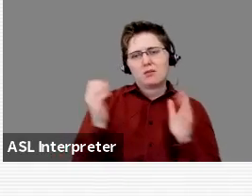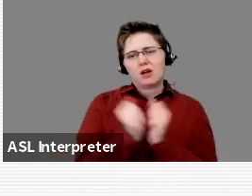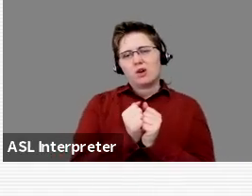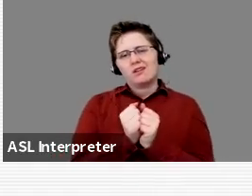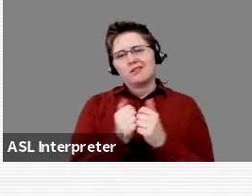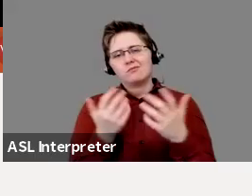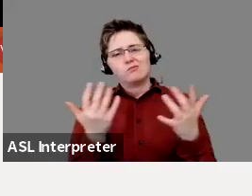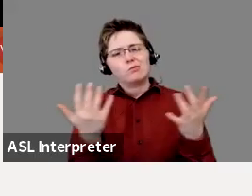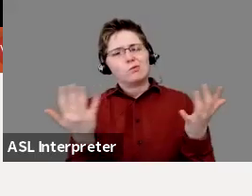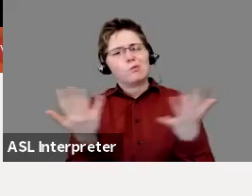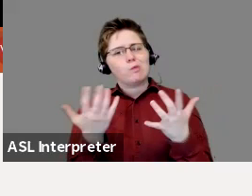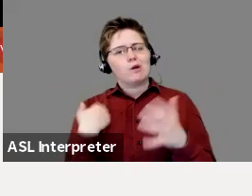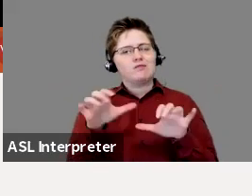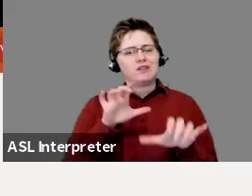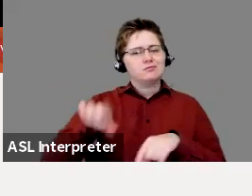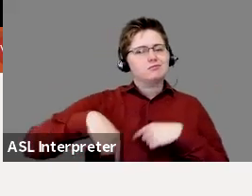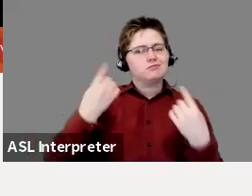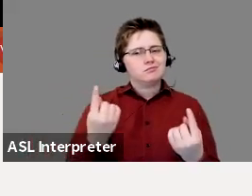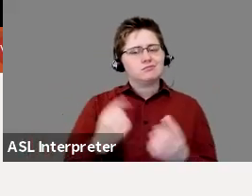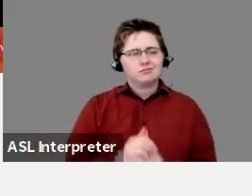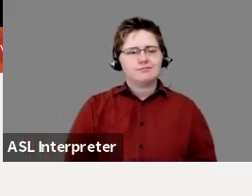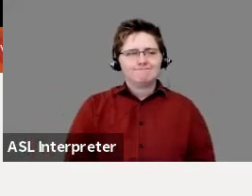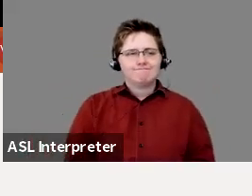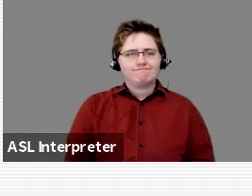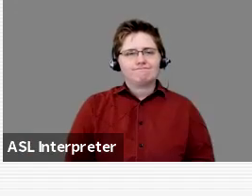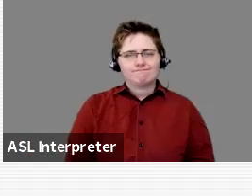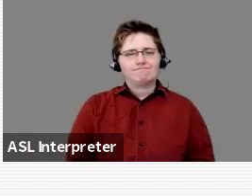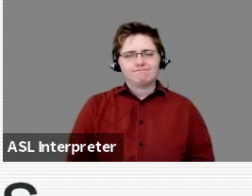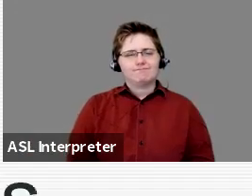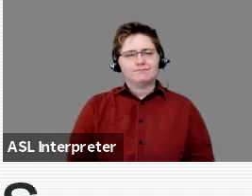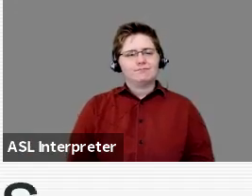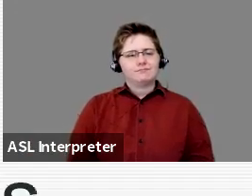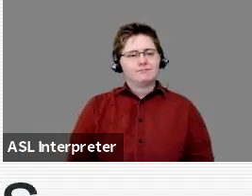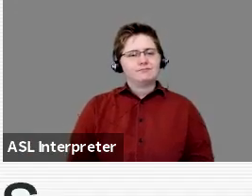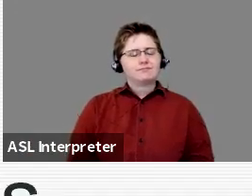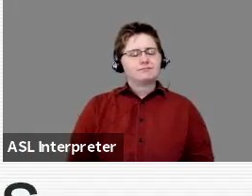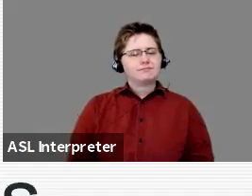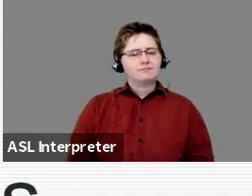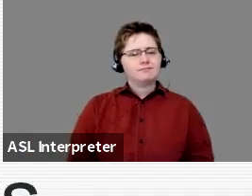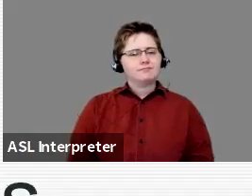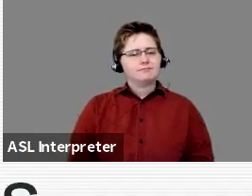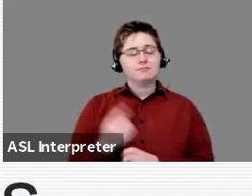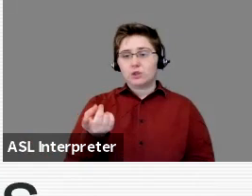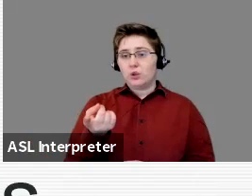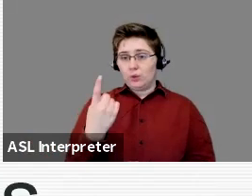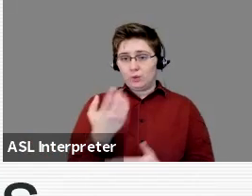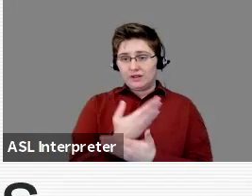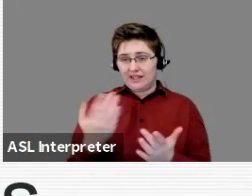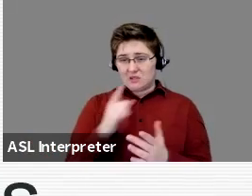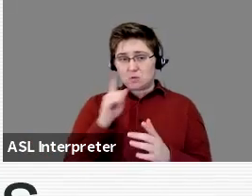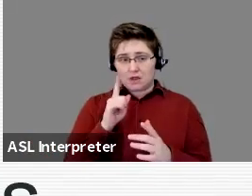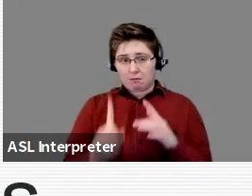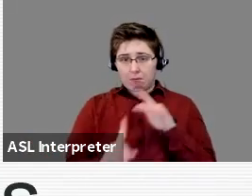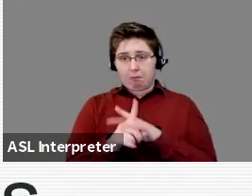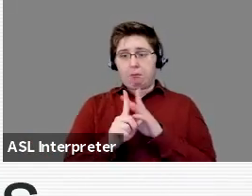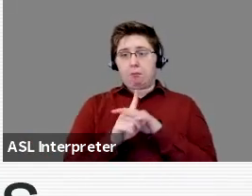we've done in the past. So one of the things that has really popped up